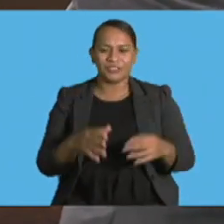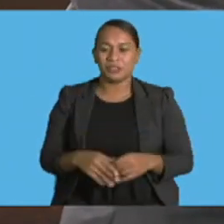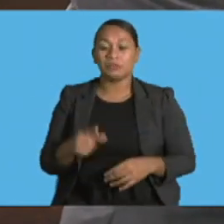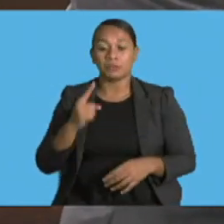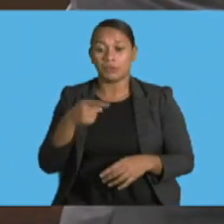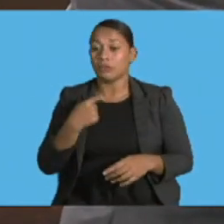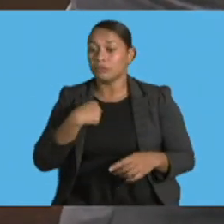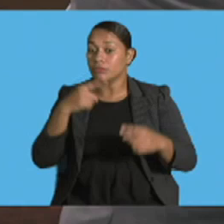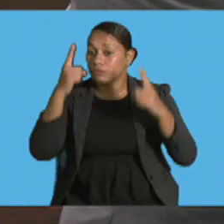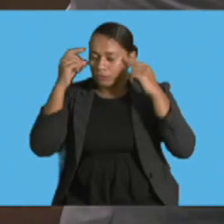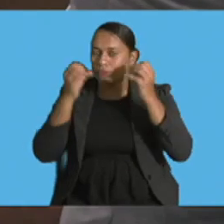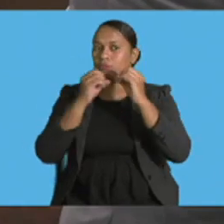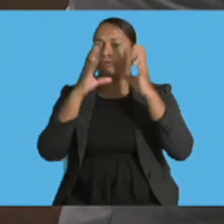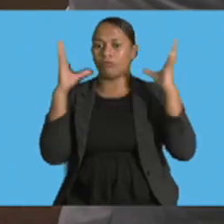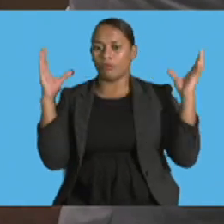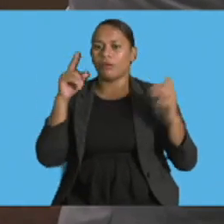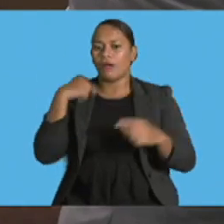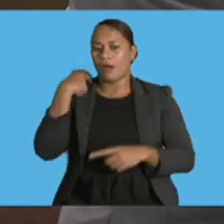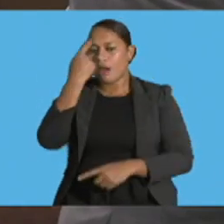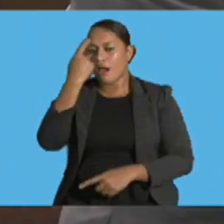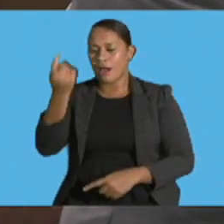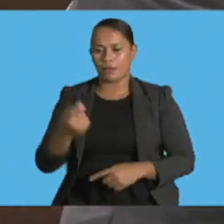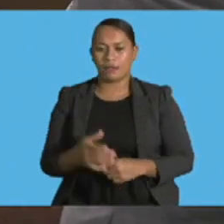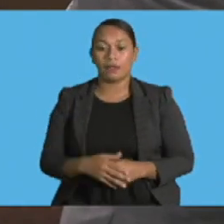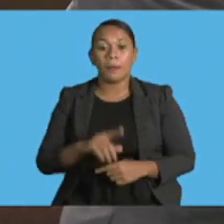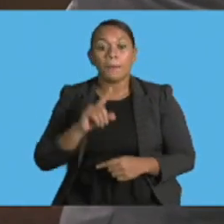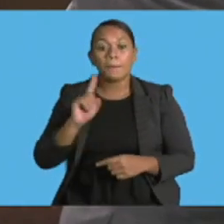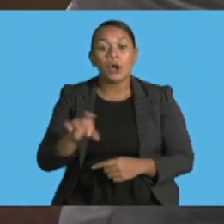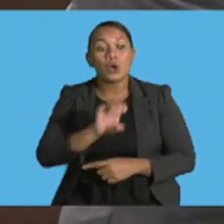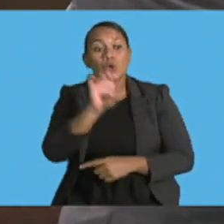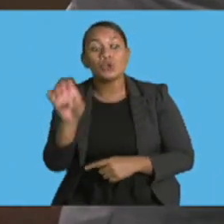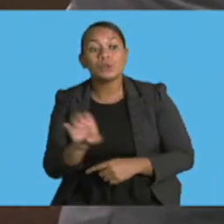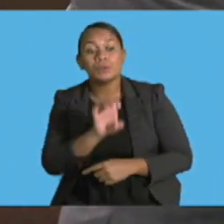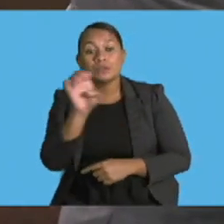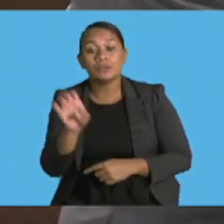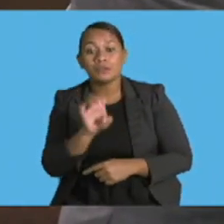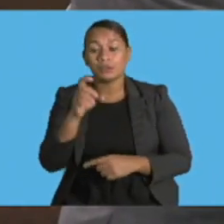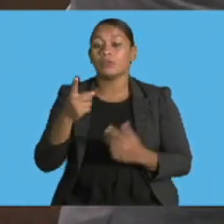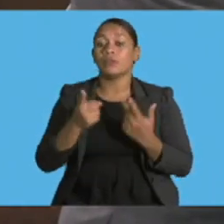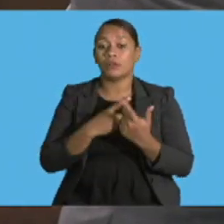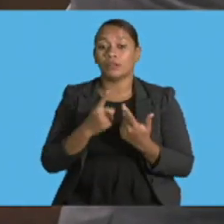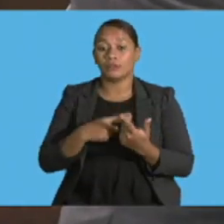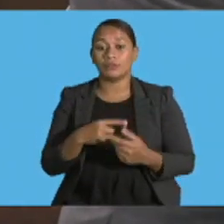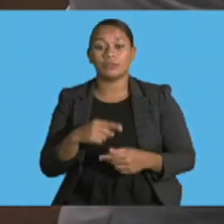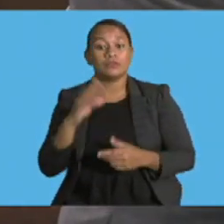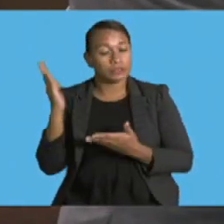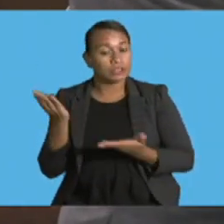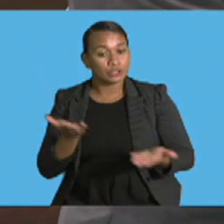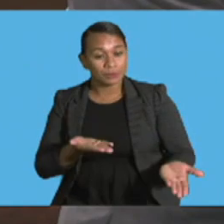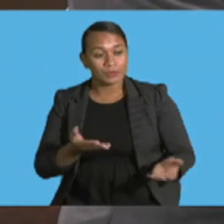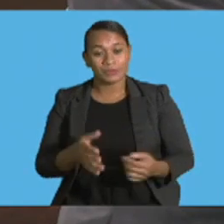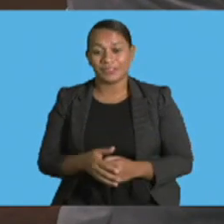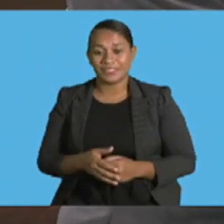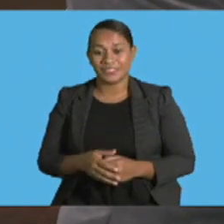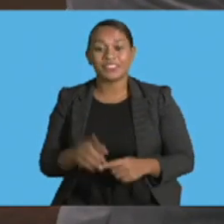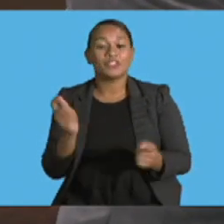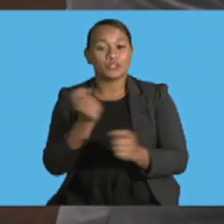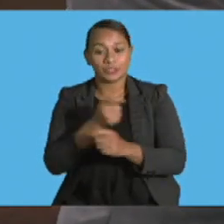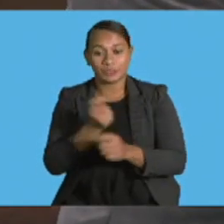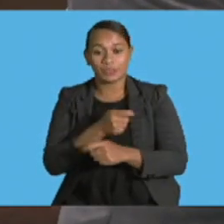support of the European Union, which provided for the refurbishment of 40 cage